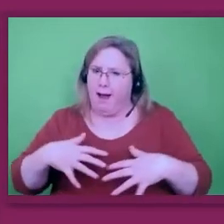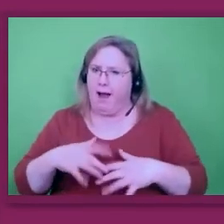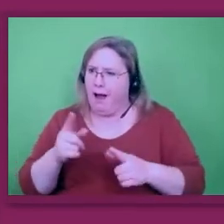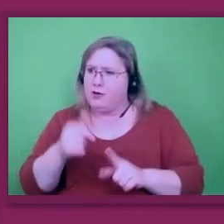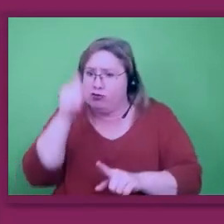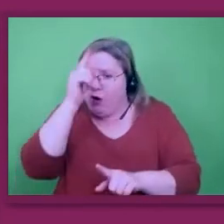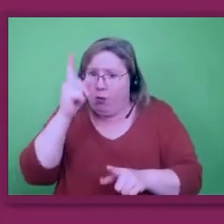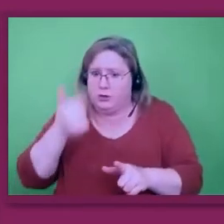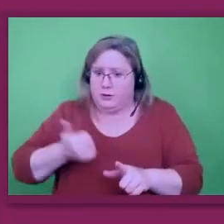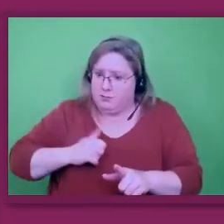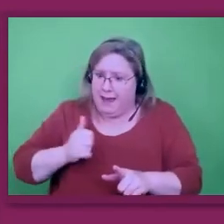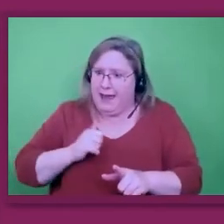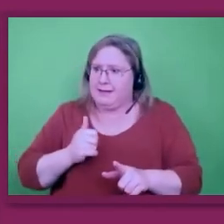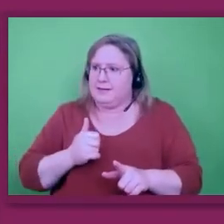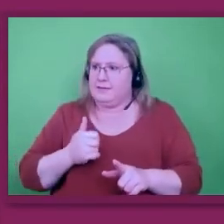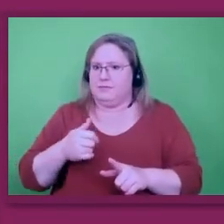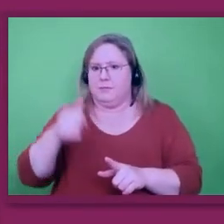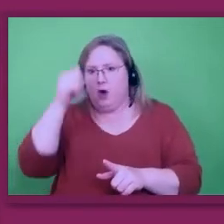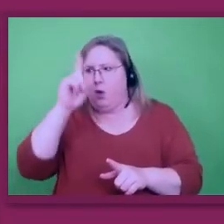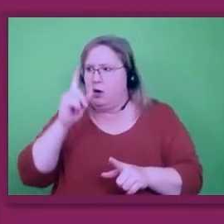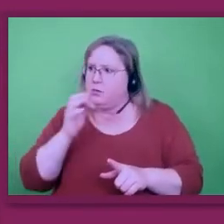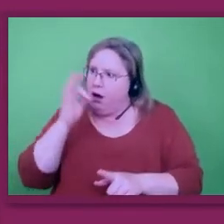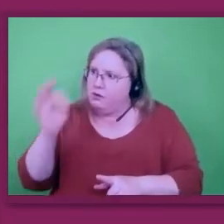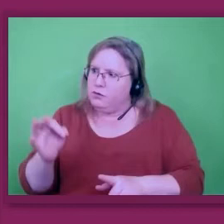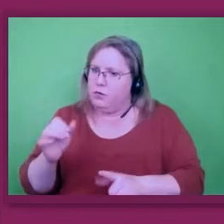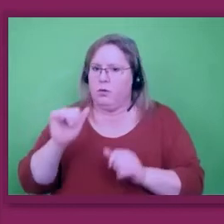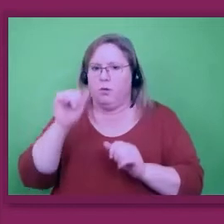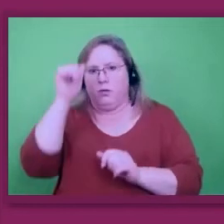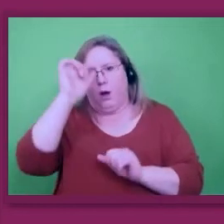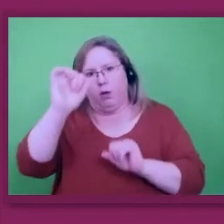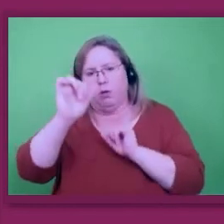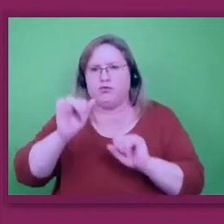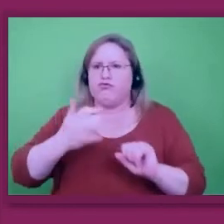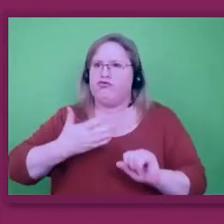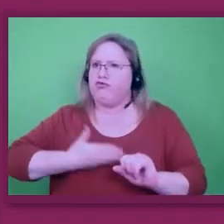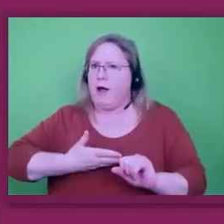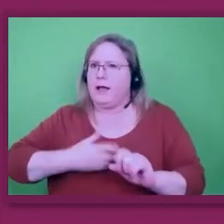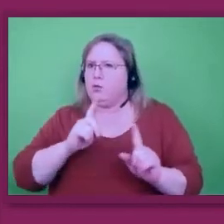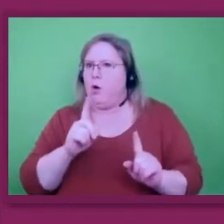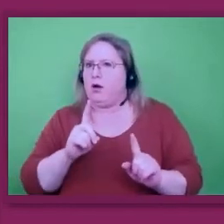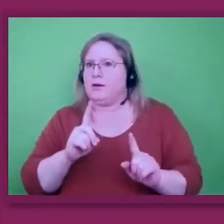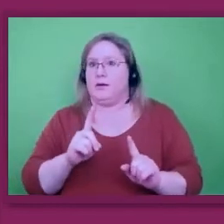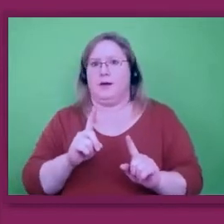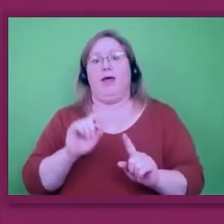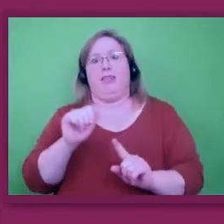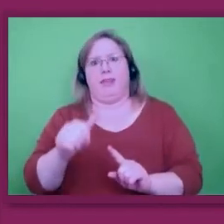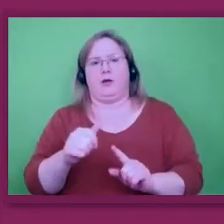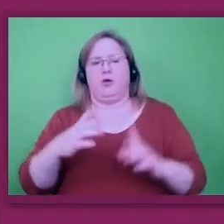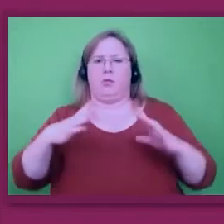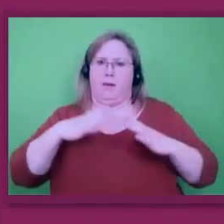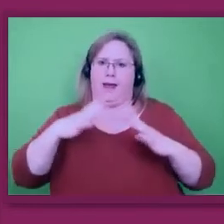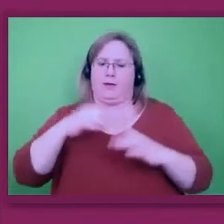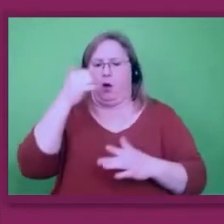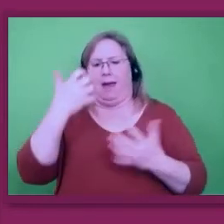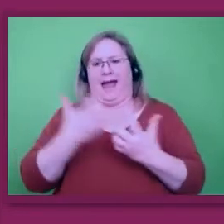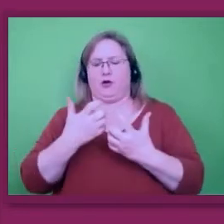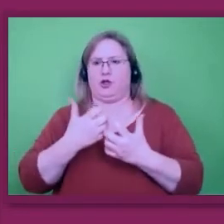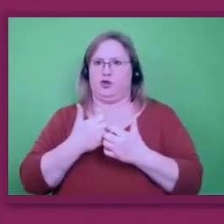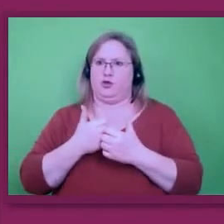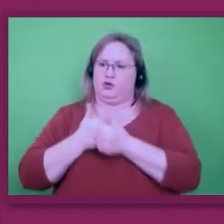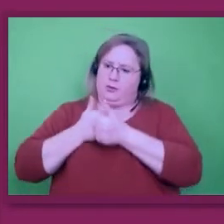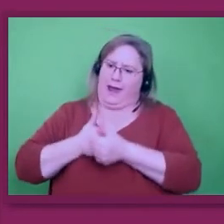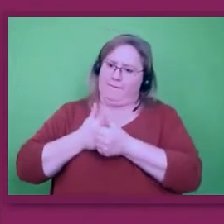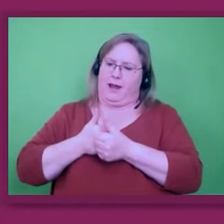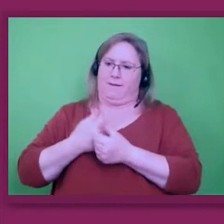basic things, the human rights, and so you know how to advocate for yourself, basically. Next slide,